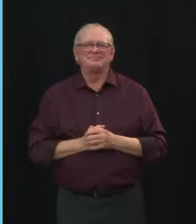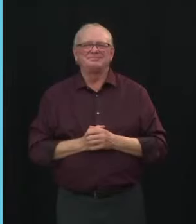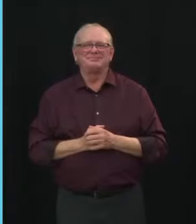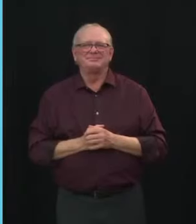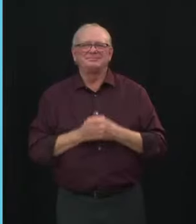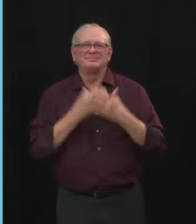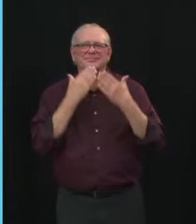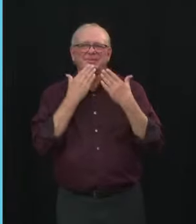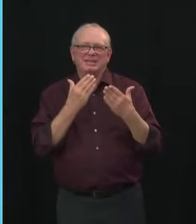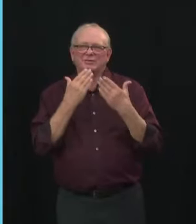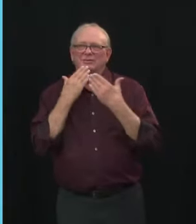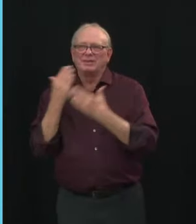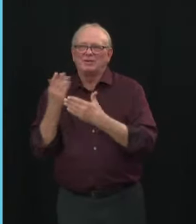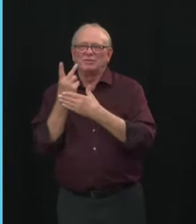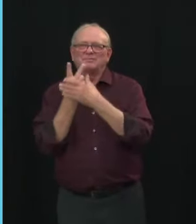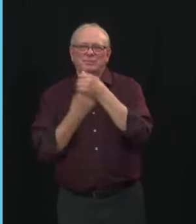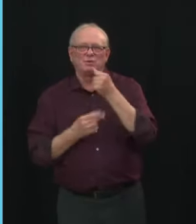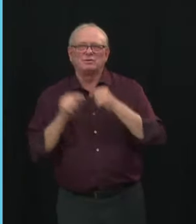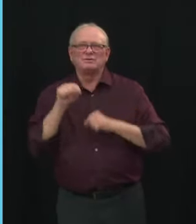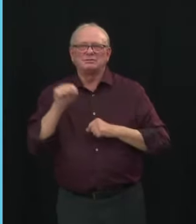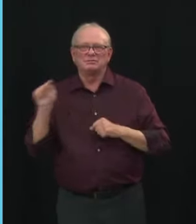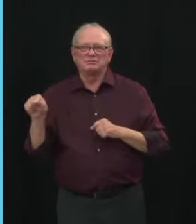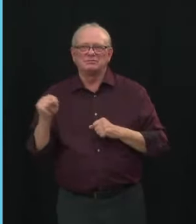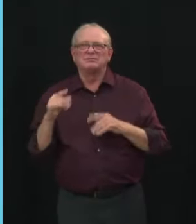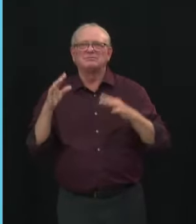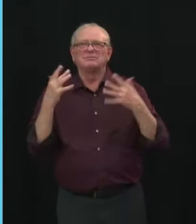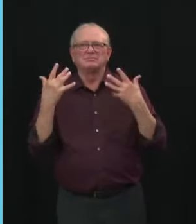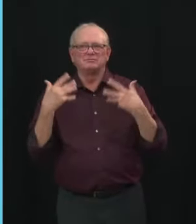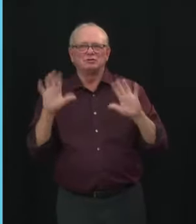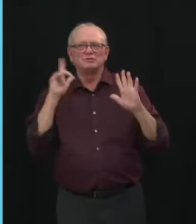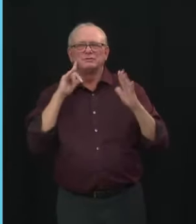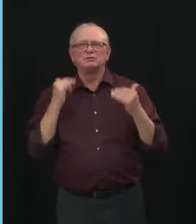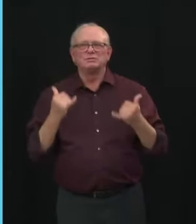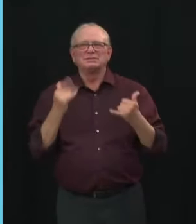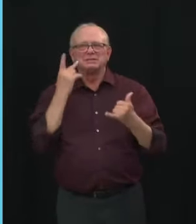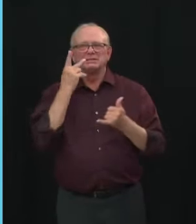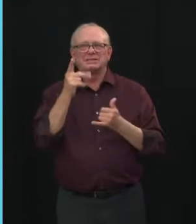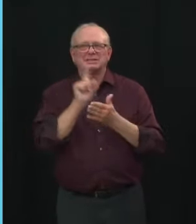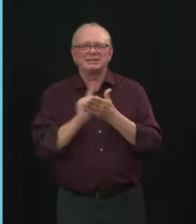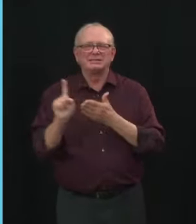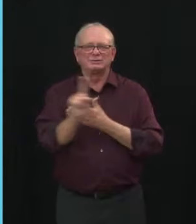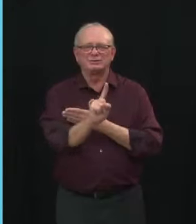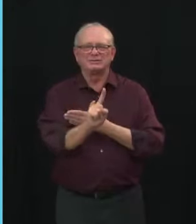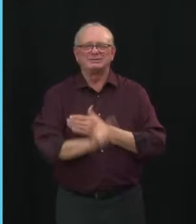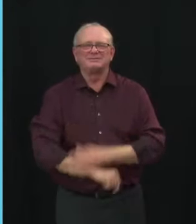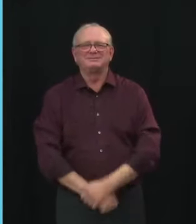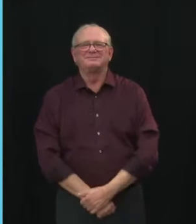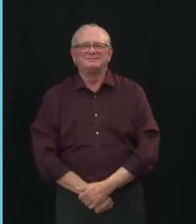Hinshaw and Minister. So we'll wrap there and see you here again next week. Thanks very much. Thank you.